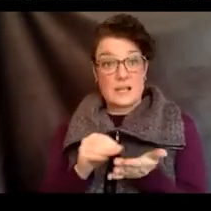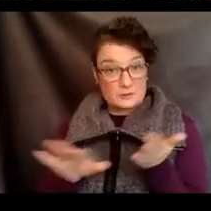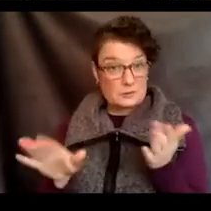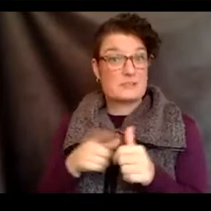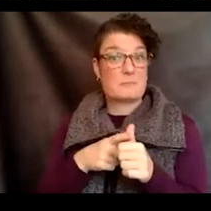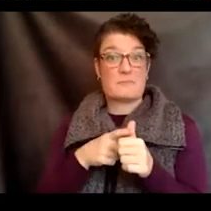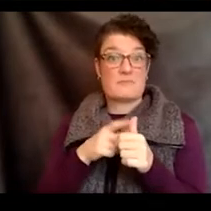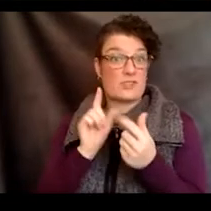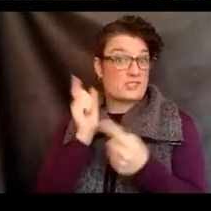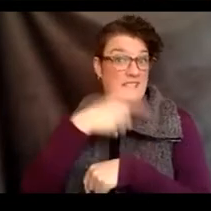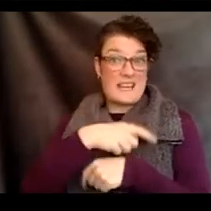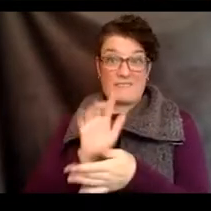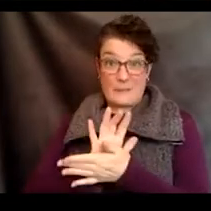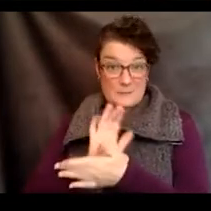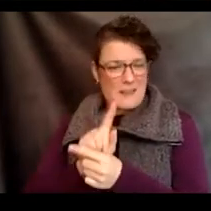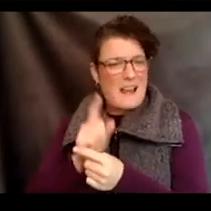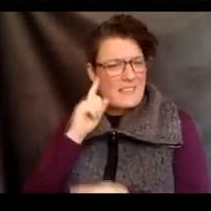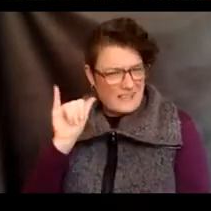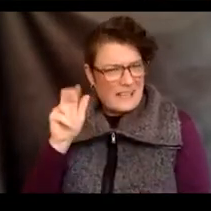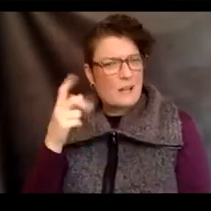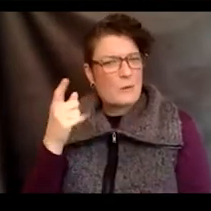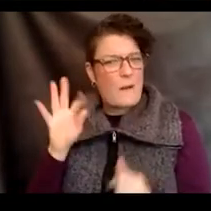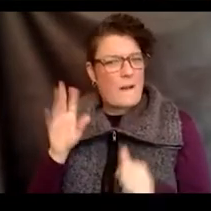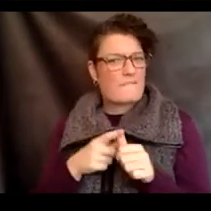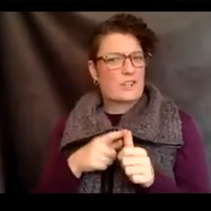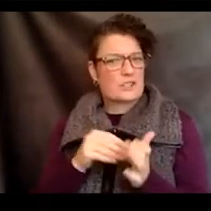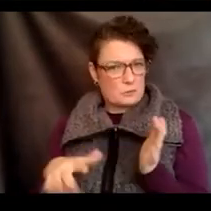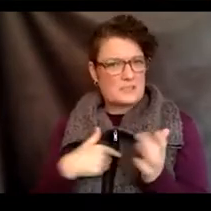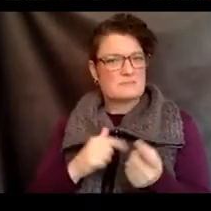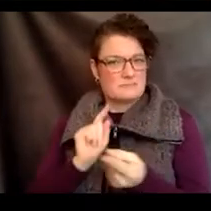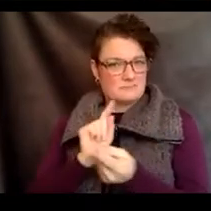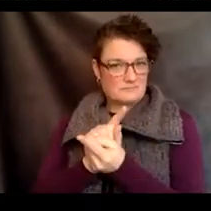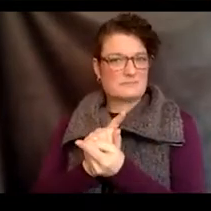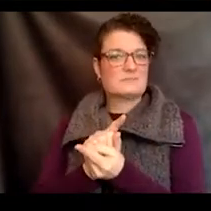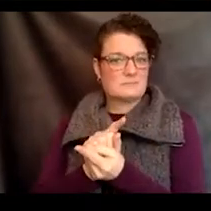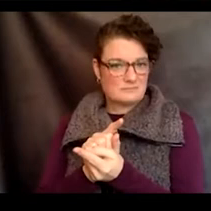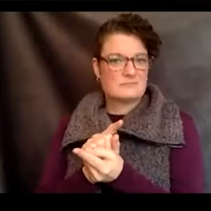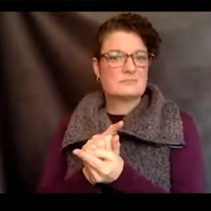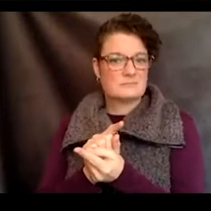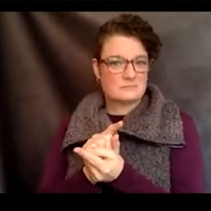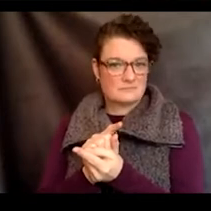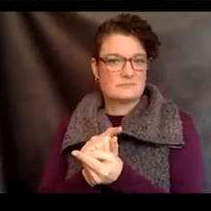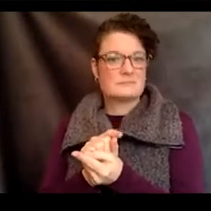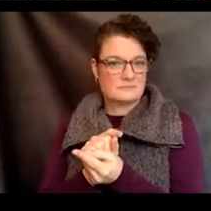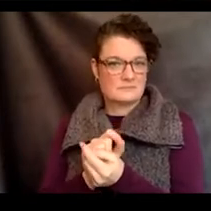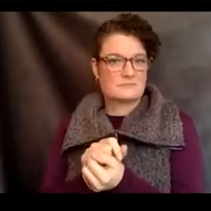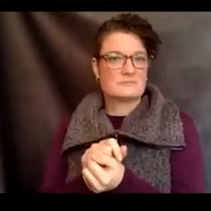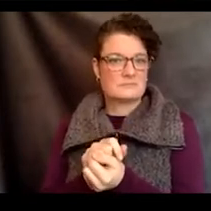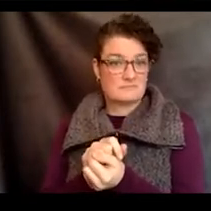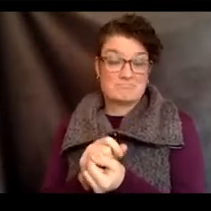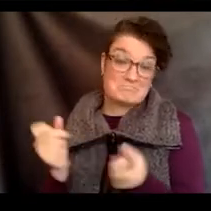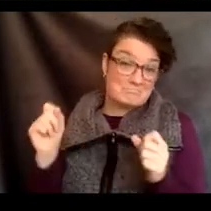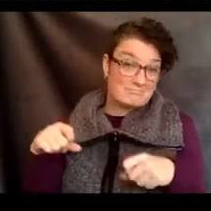day of filming. I think, you know, I think Ian may have been one of the first students that I met. And